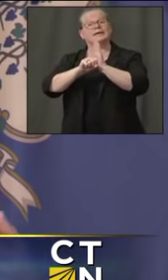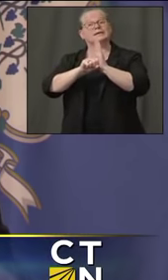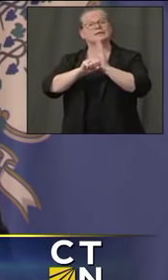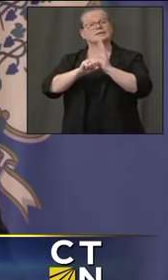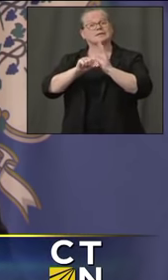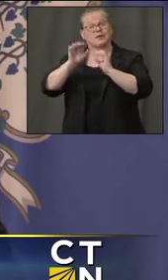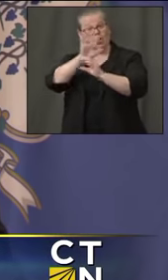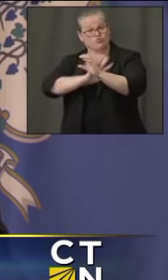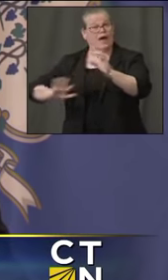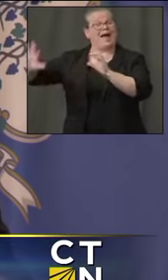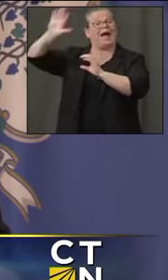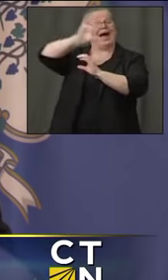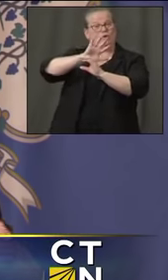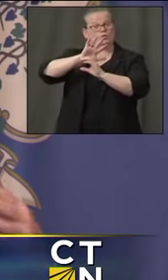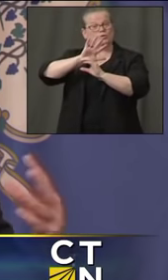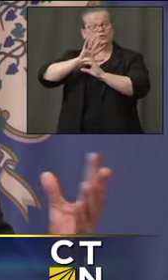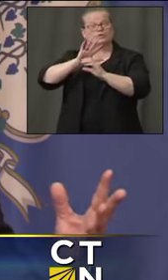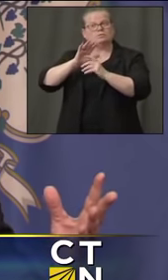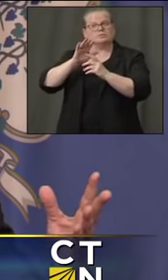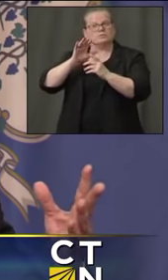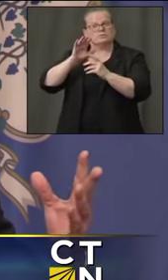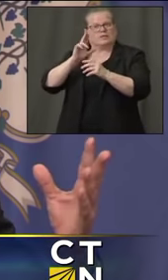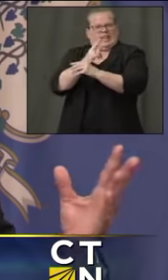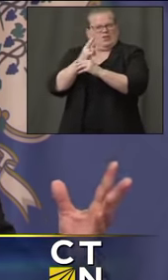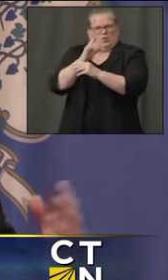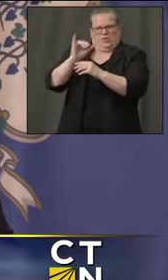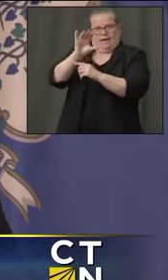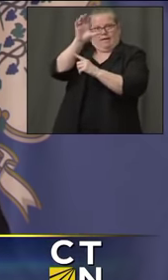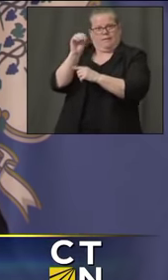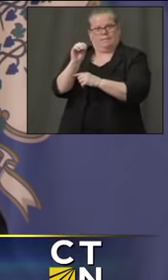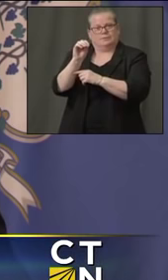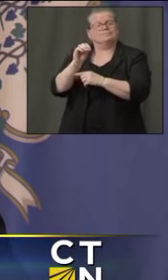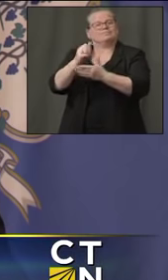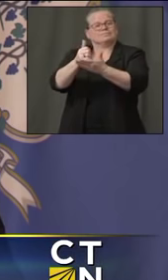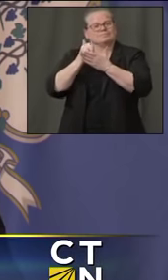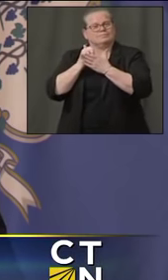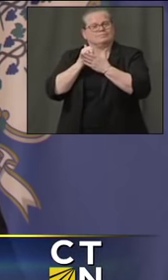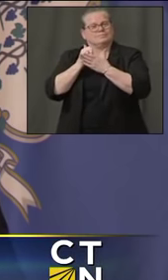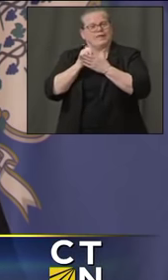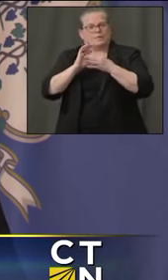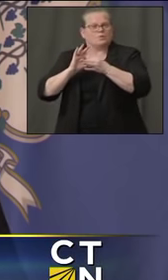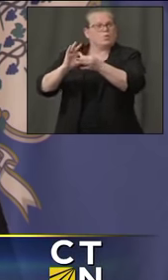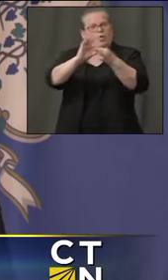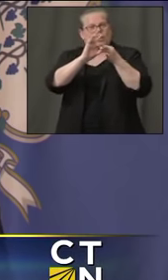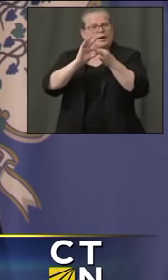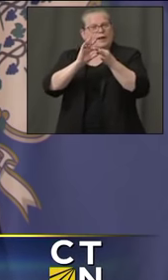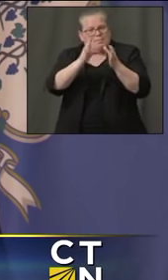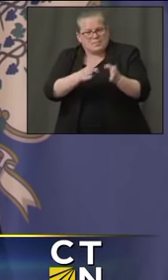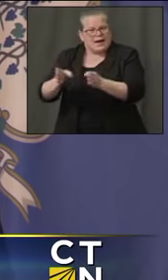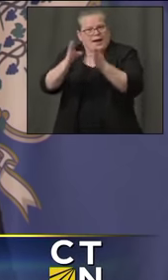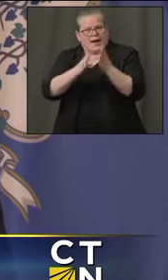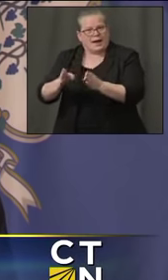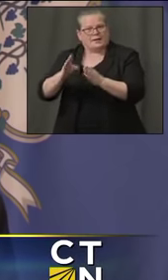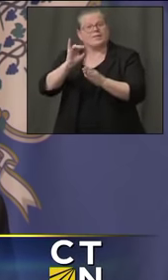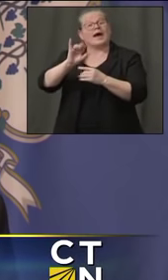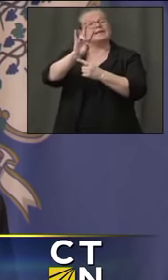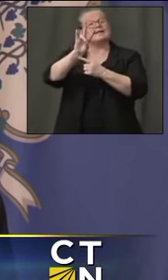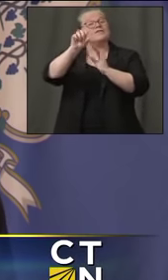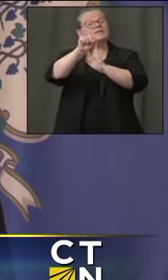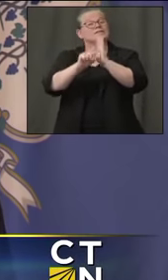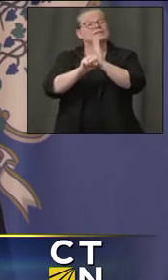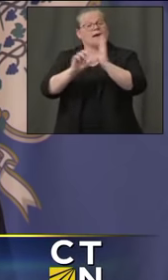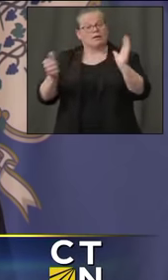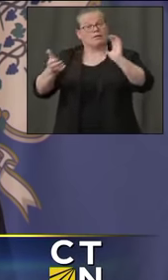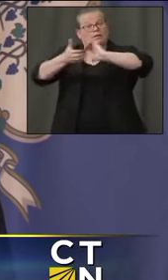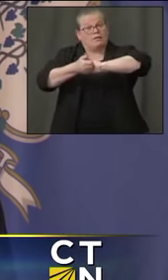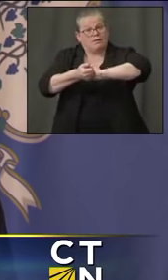there. And Paul has reminded me they're also being used by the 7-state consortium. So when it comes to track